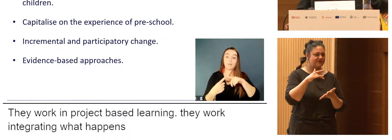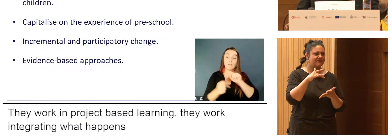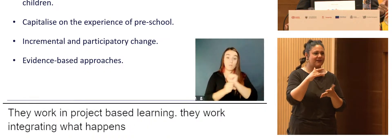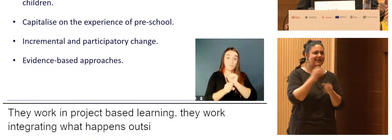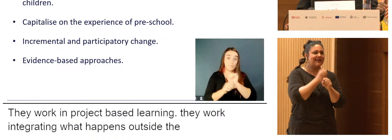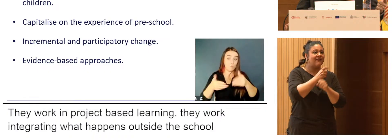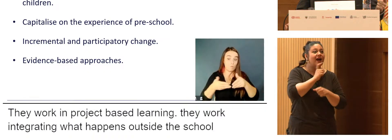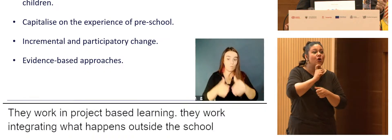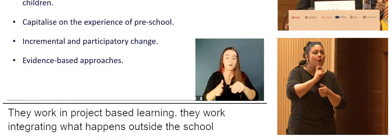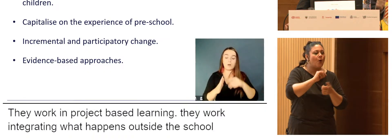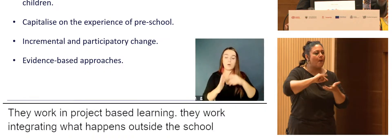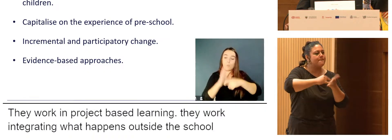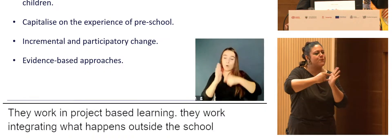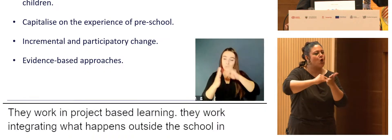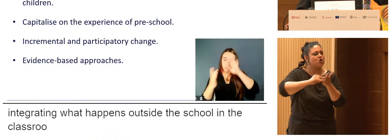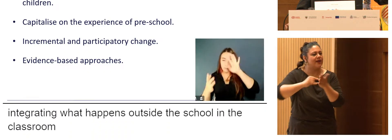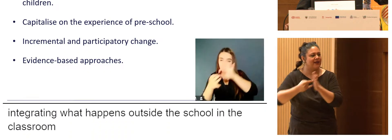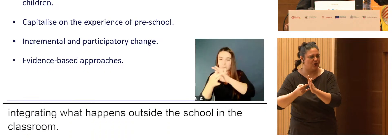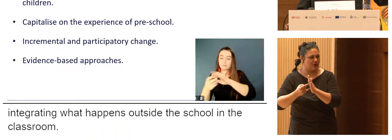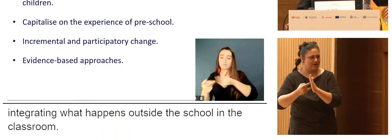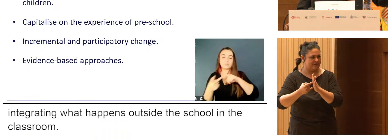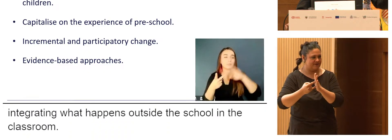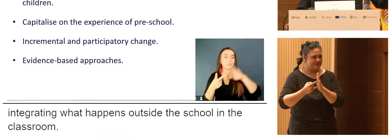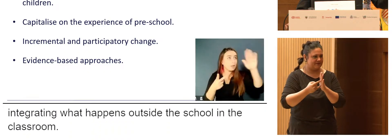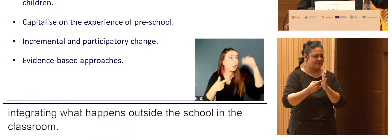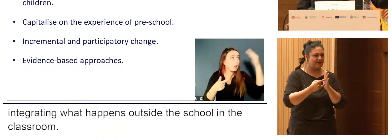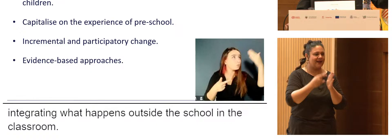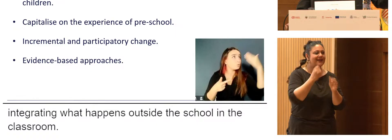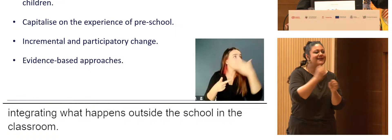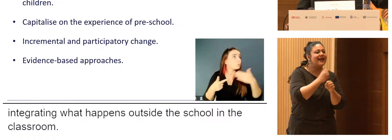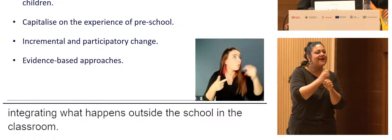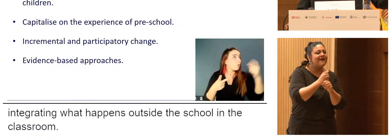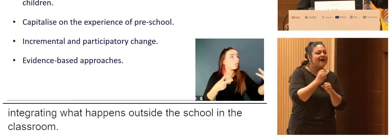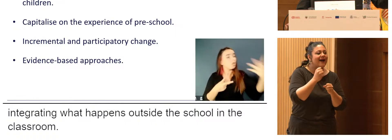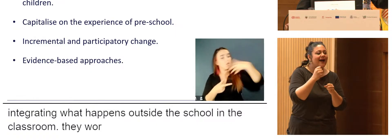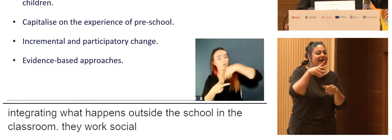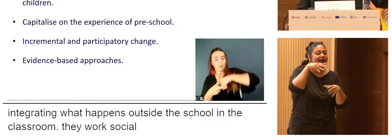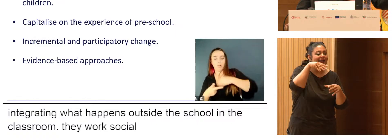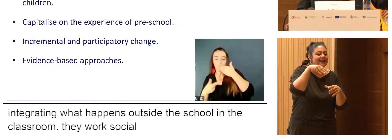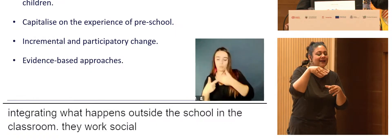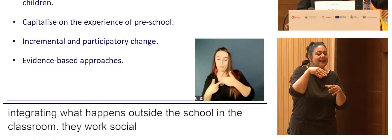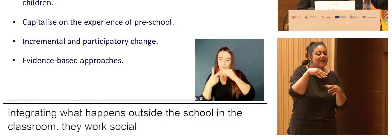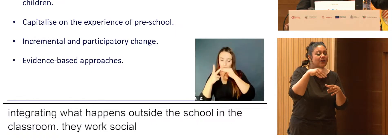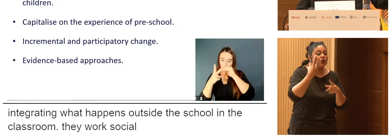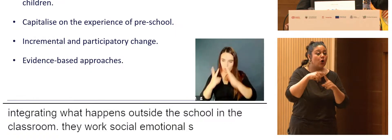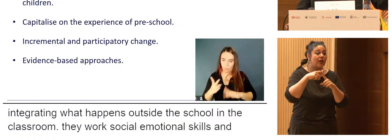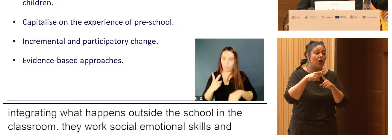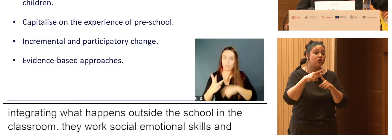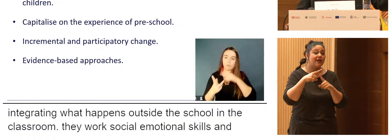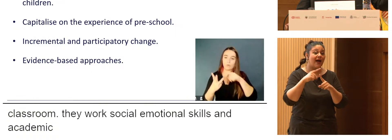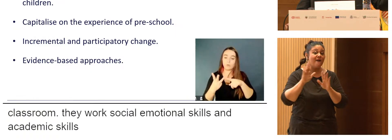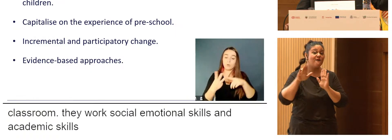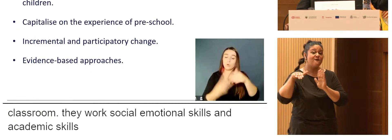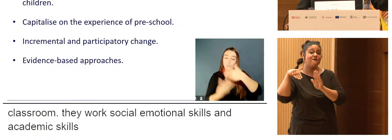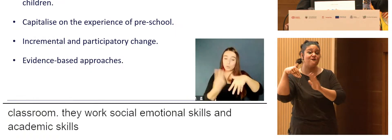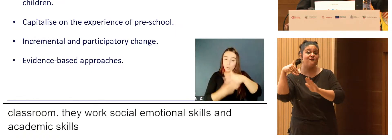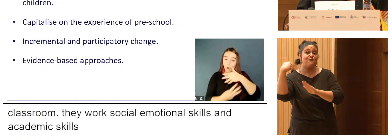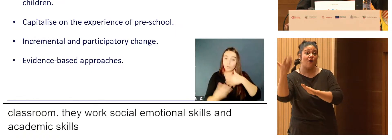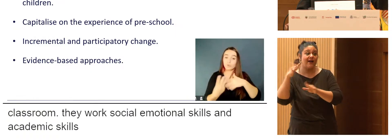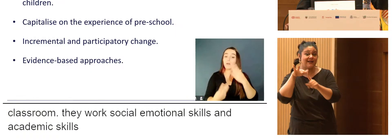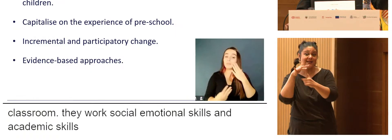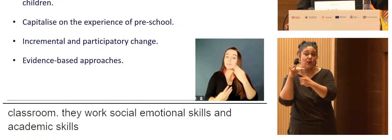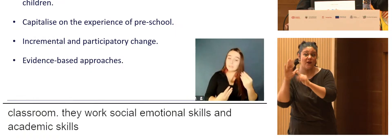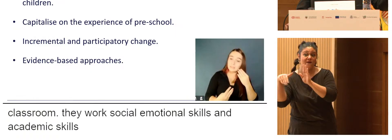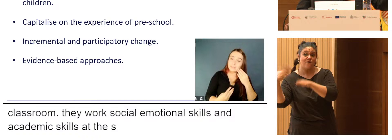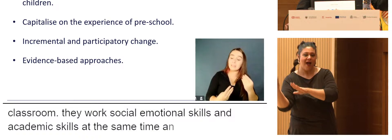school in the classroom. They work social-emotional skills and academic skills at the same time. And